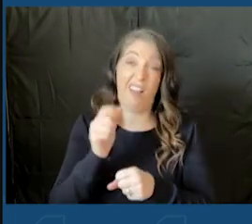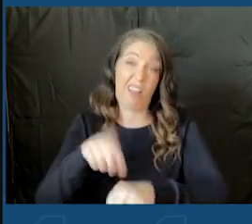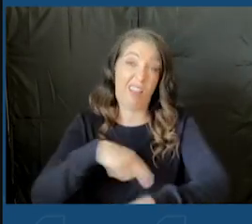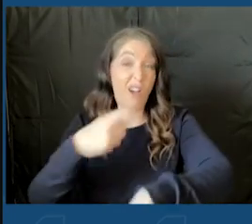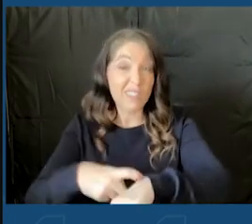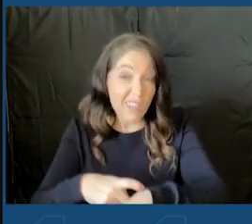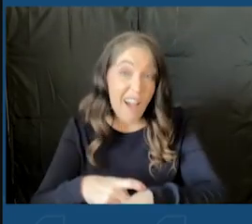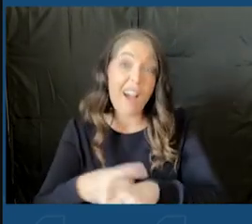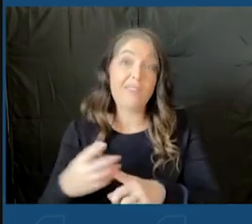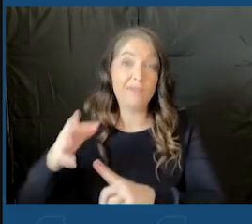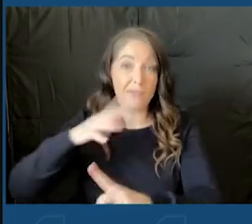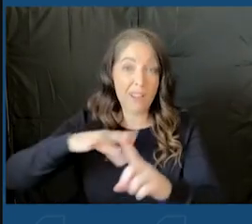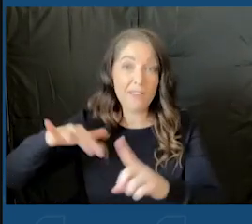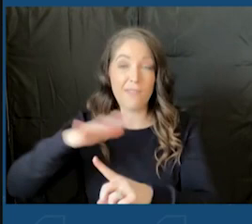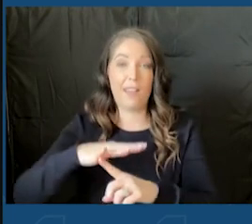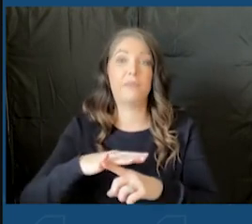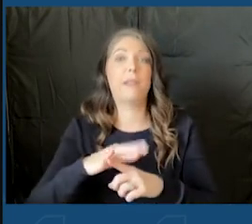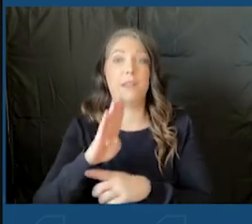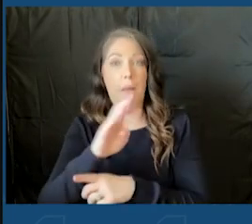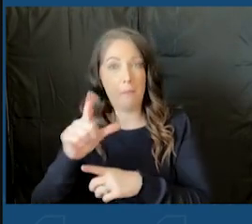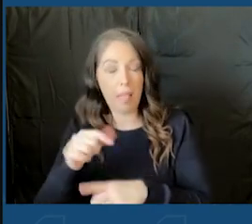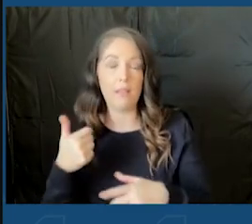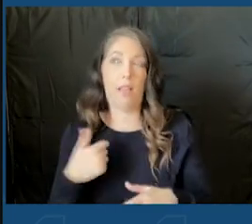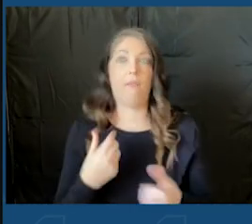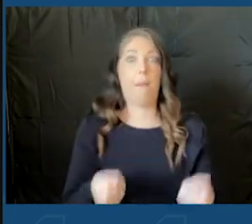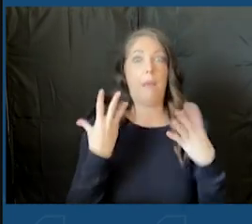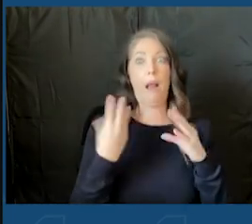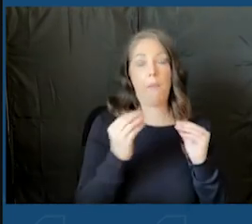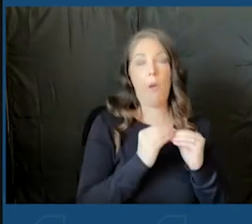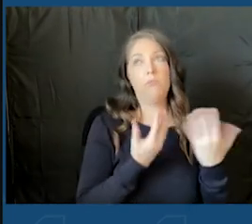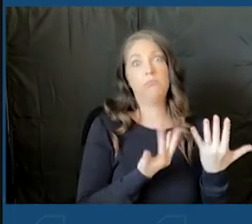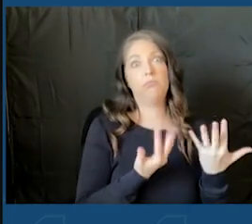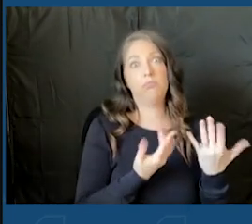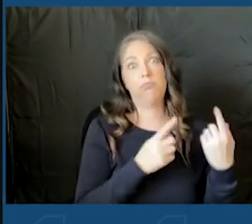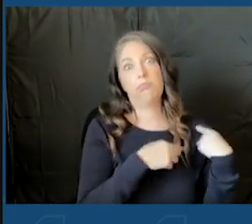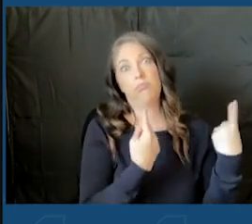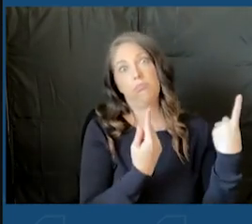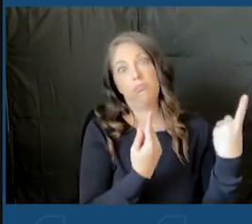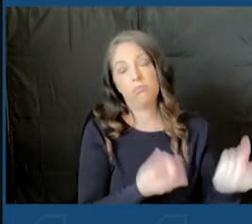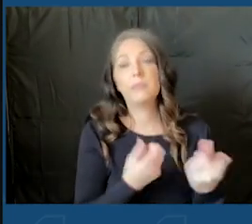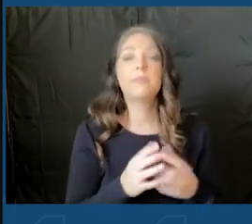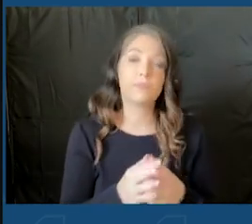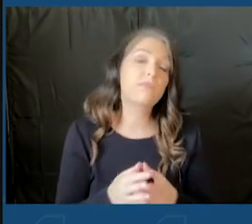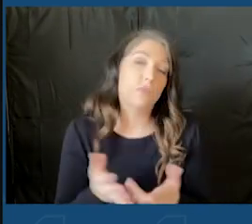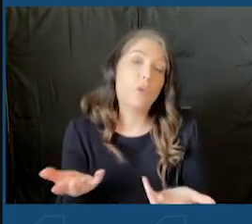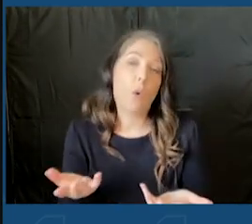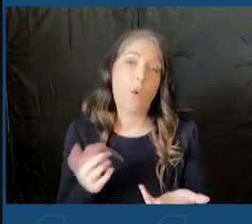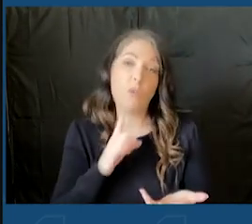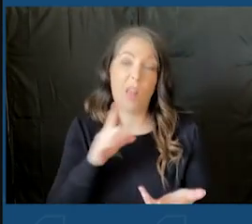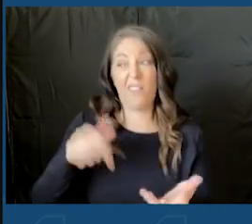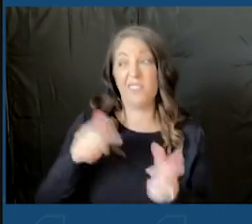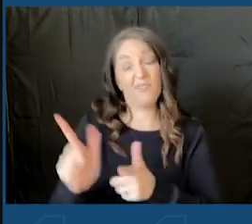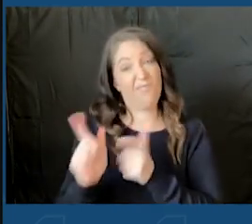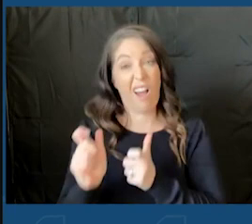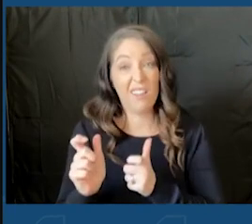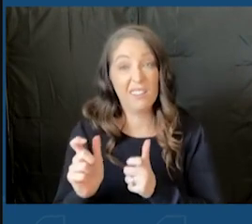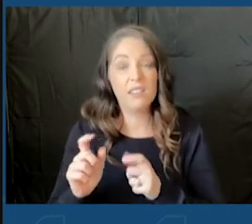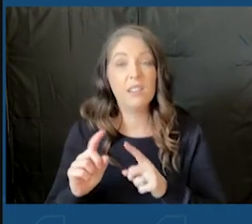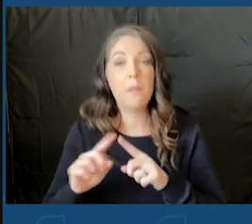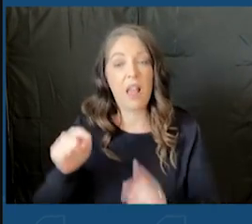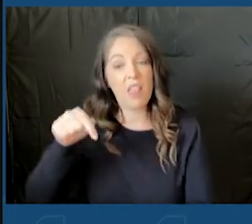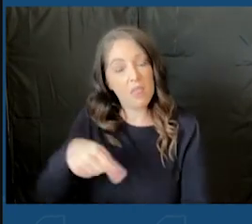I have many other environmental bills that have been waiting many more years. So in some ways, this is record speed. But this